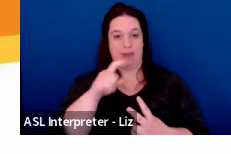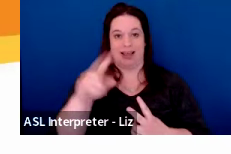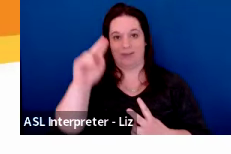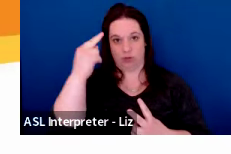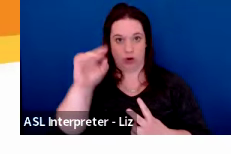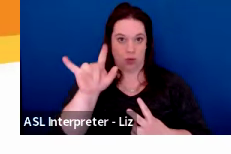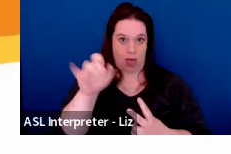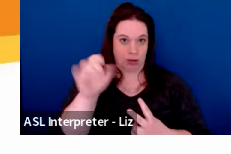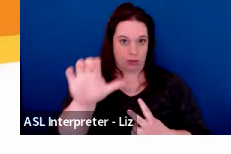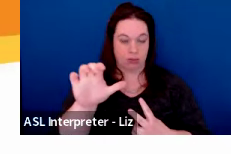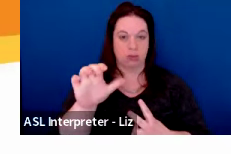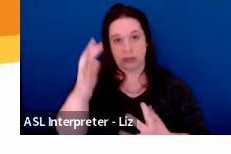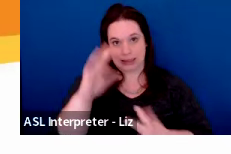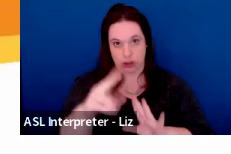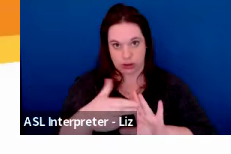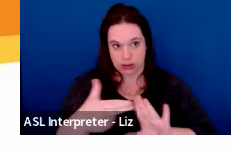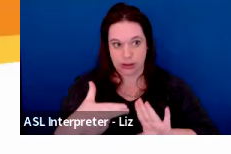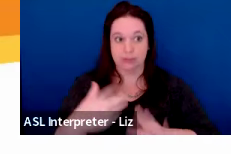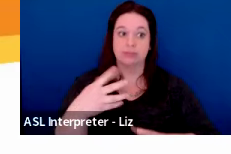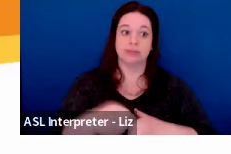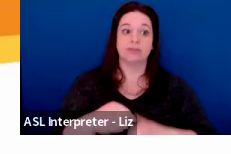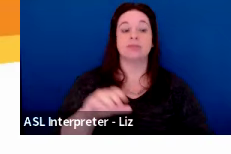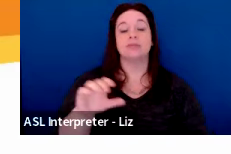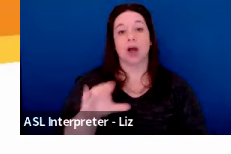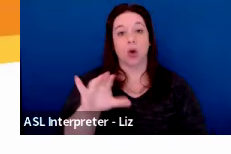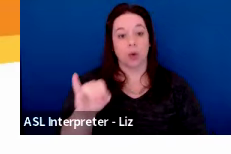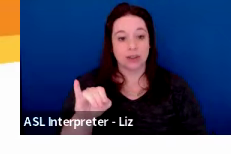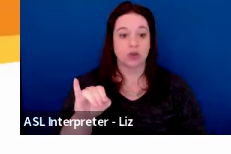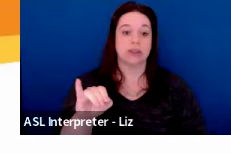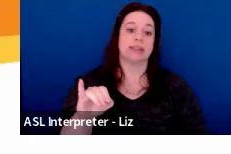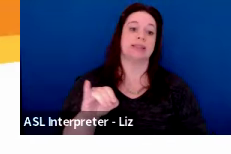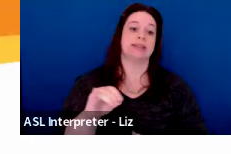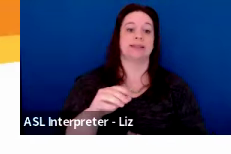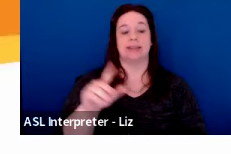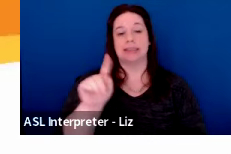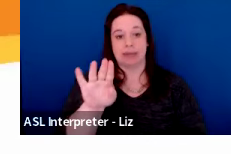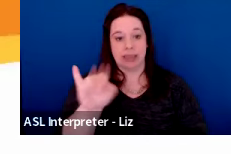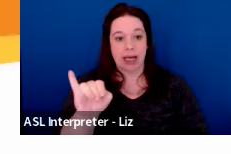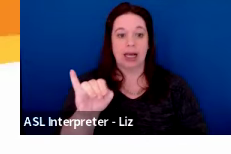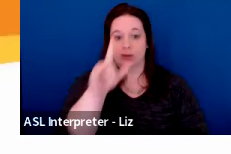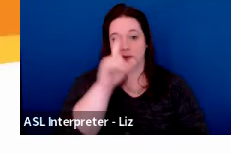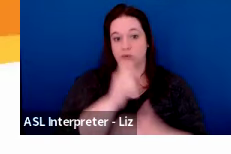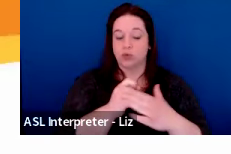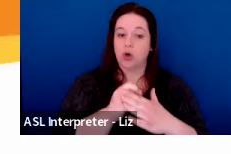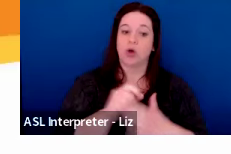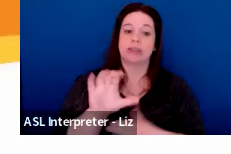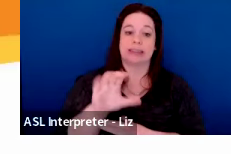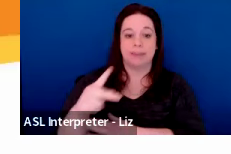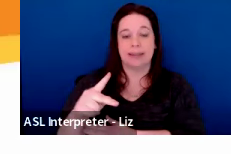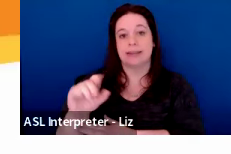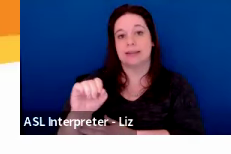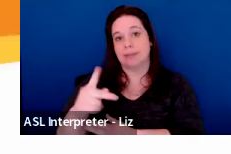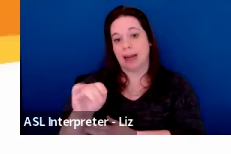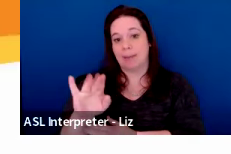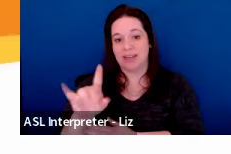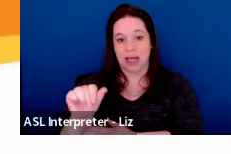include spinal cord injury, traumatic brain injury, stroke, cerebral palsy, spina bifida, ALS,